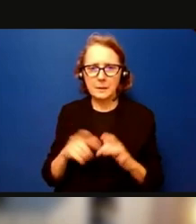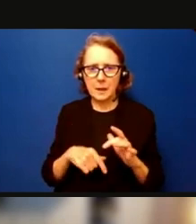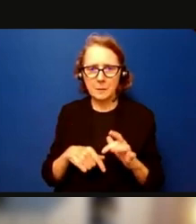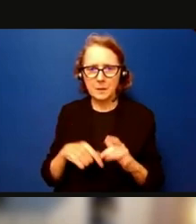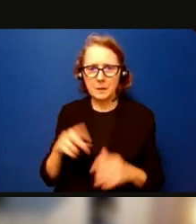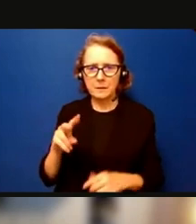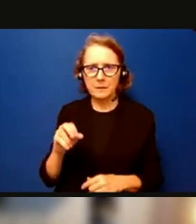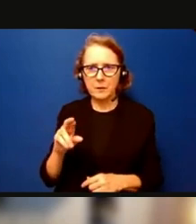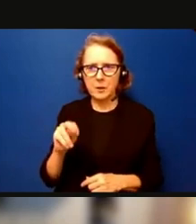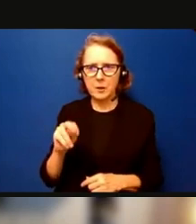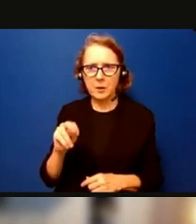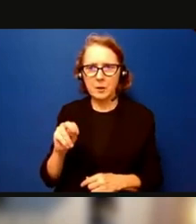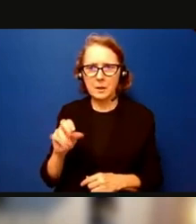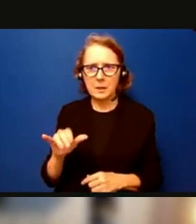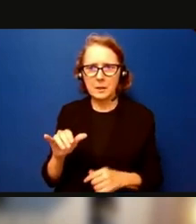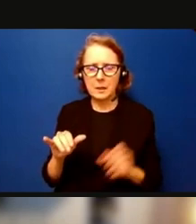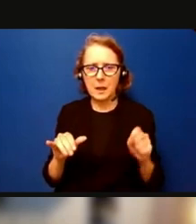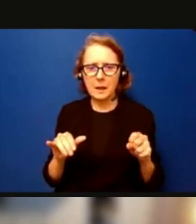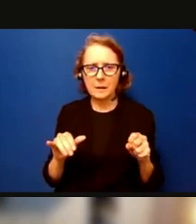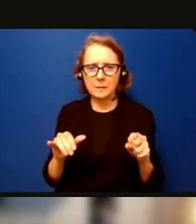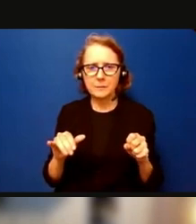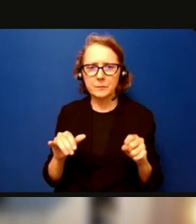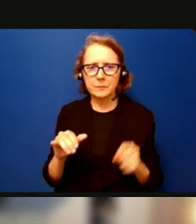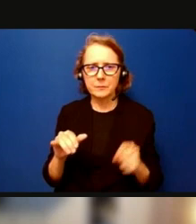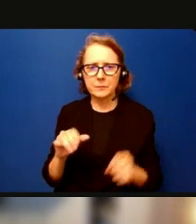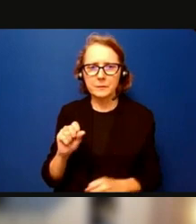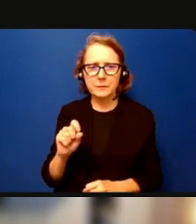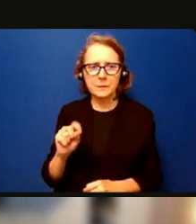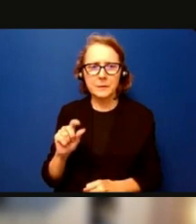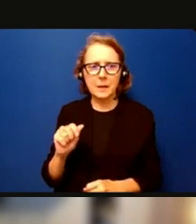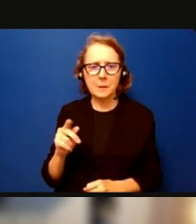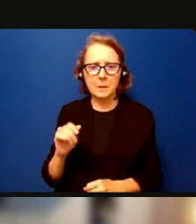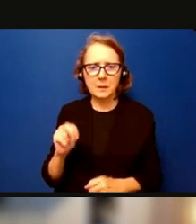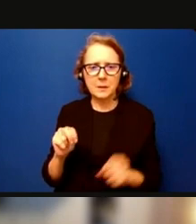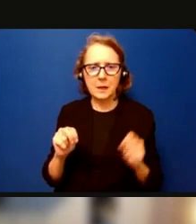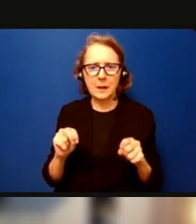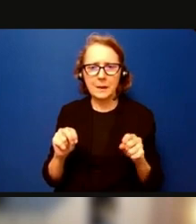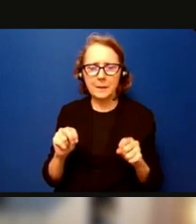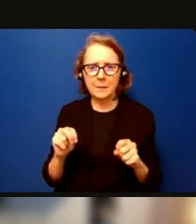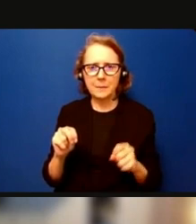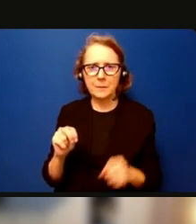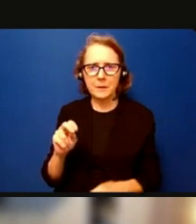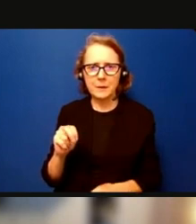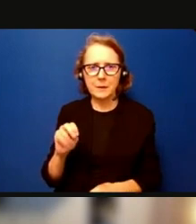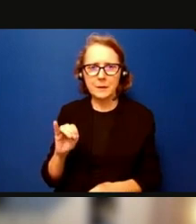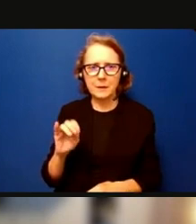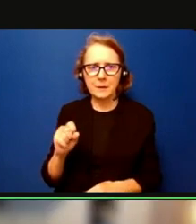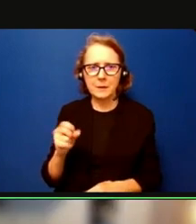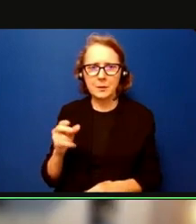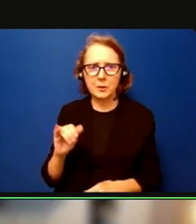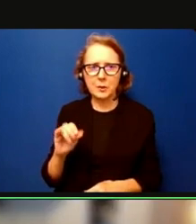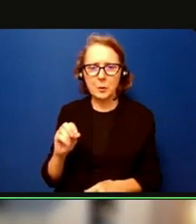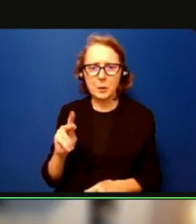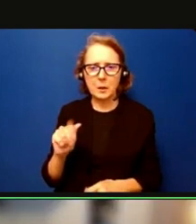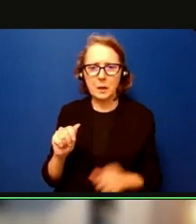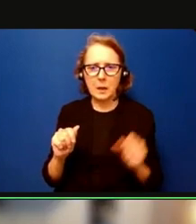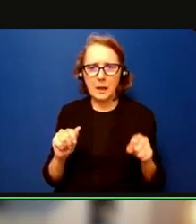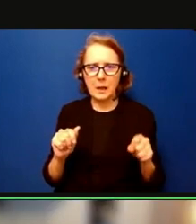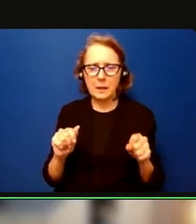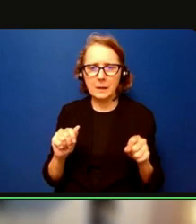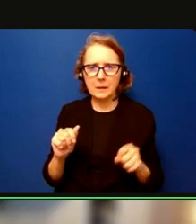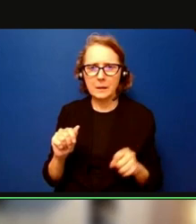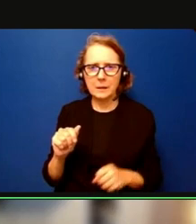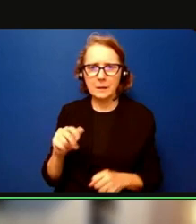Varney. Aye. Councilor Stapleton. Aye. Councilor Nishioka. Aye.